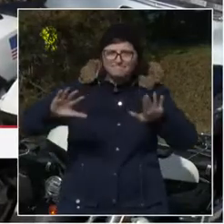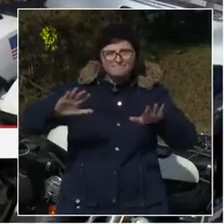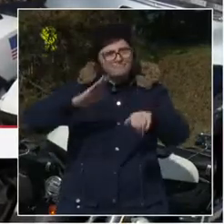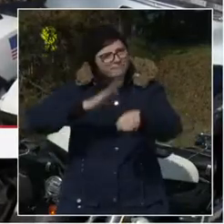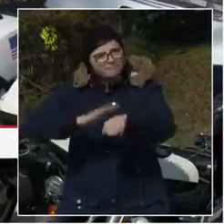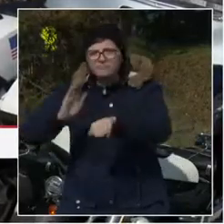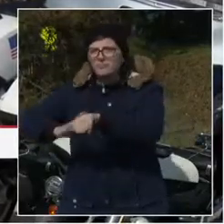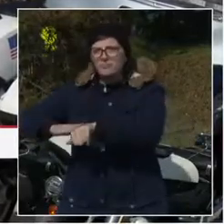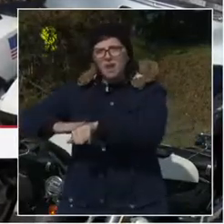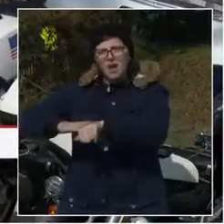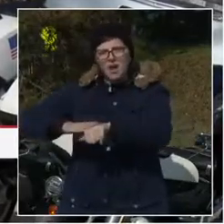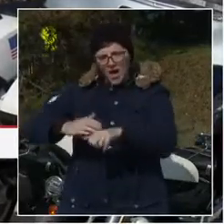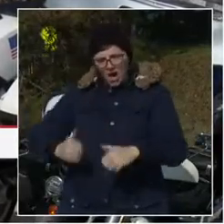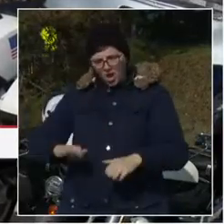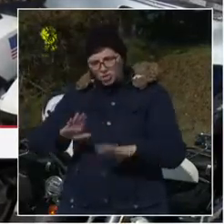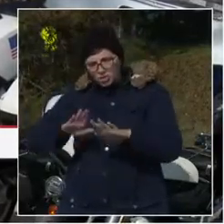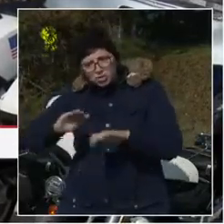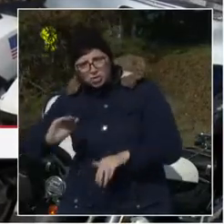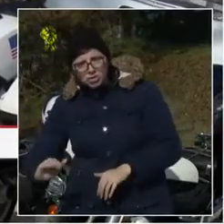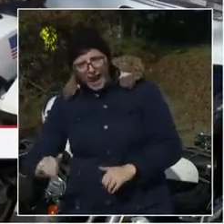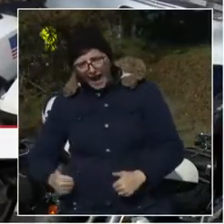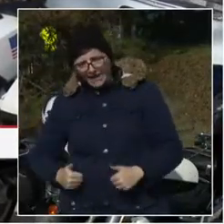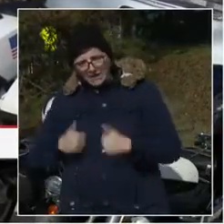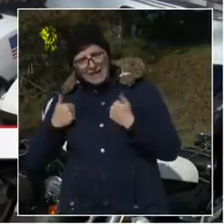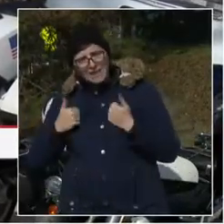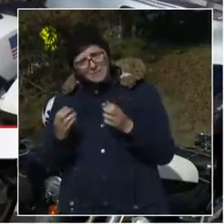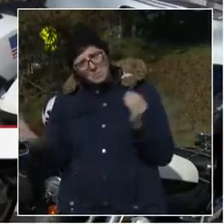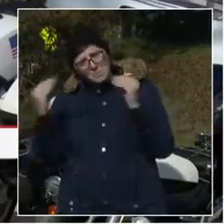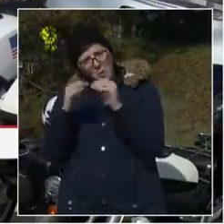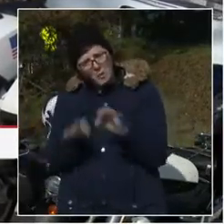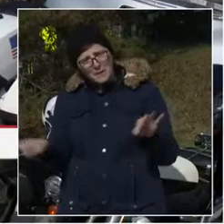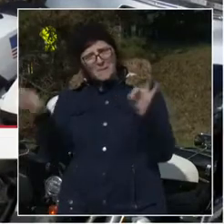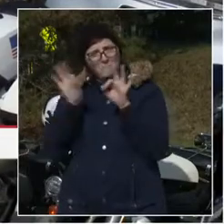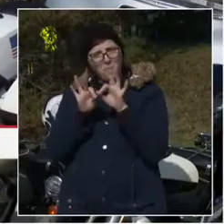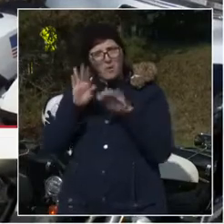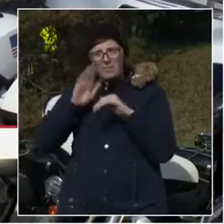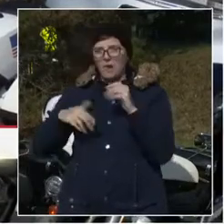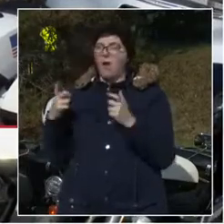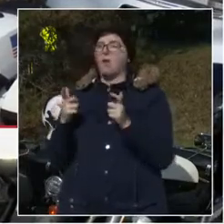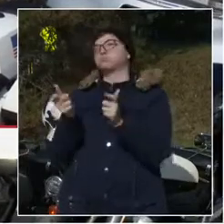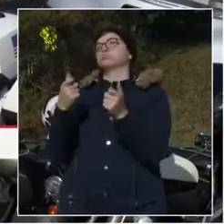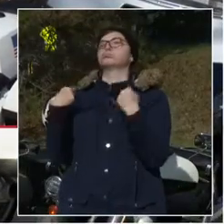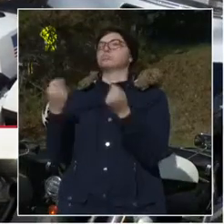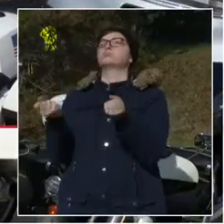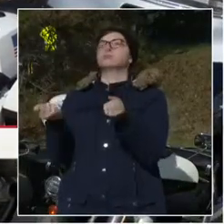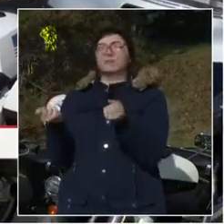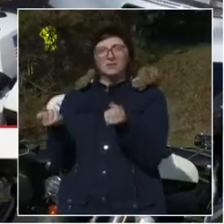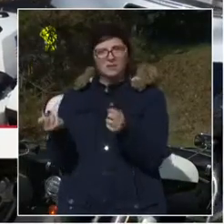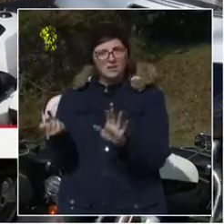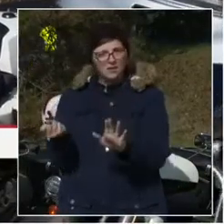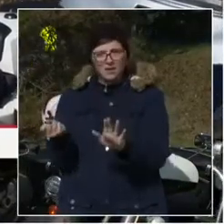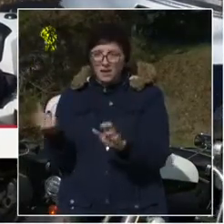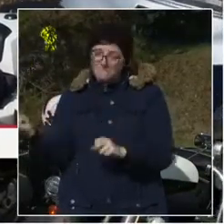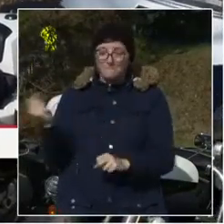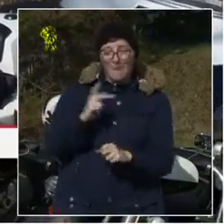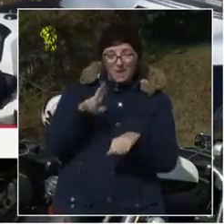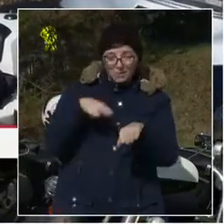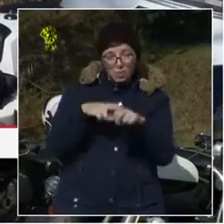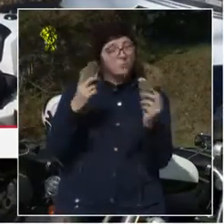child's life is more important than our convenience. And we didn't want it just to go back to